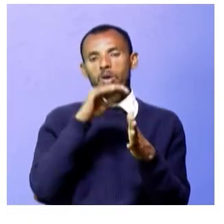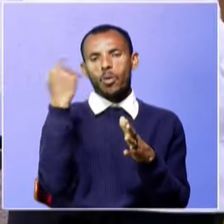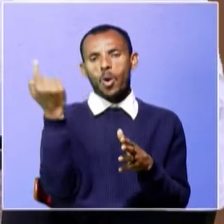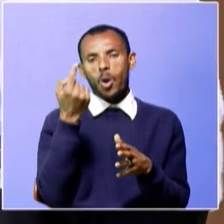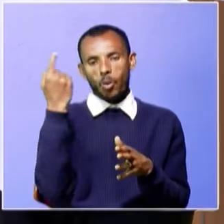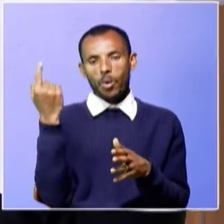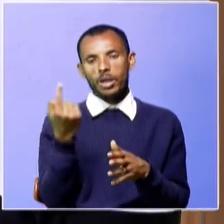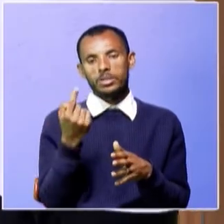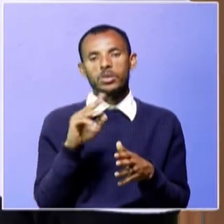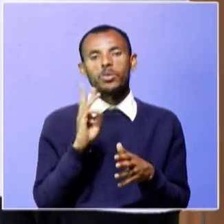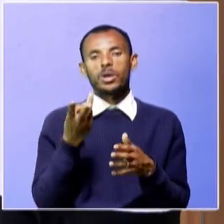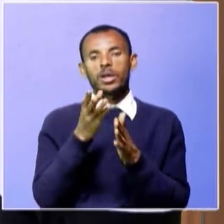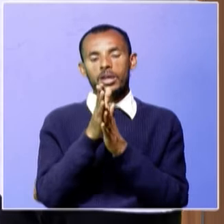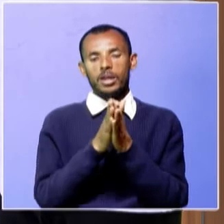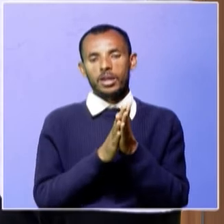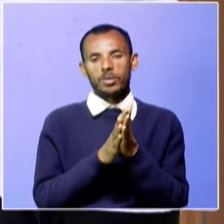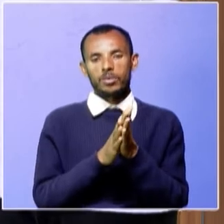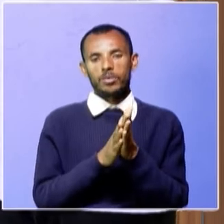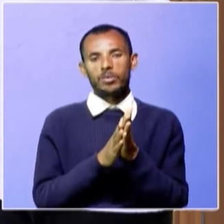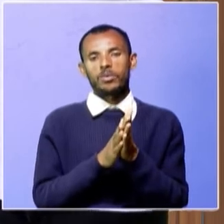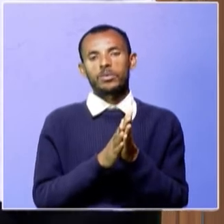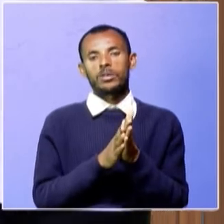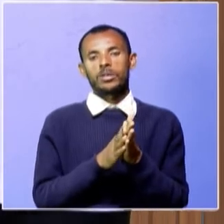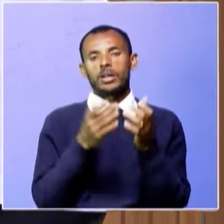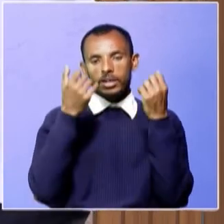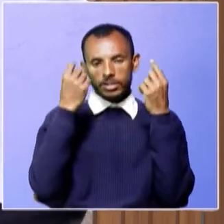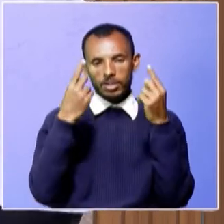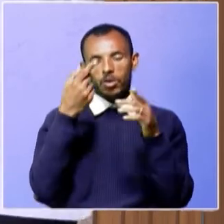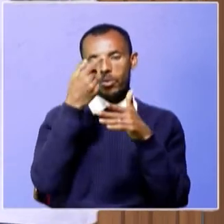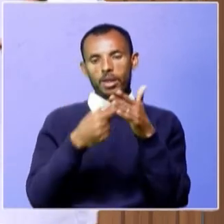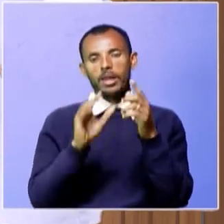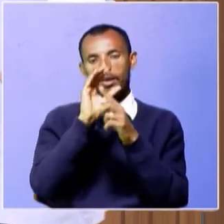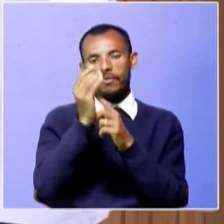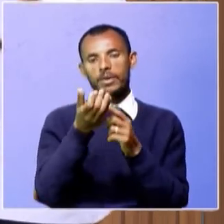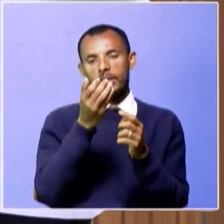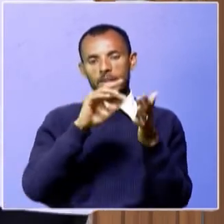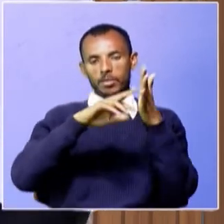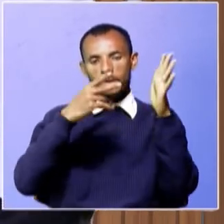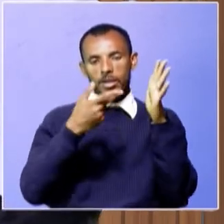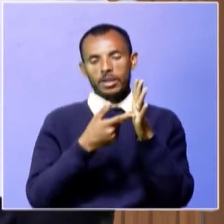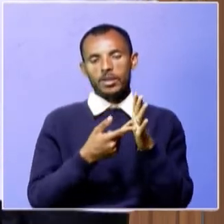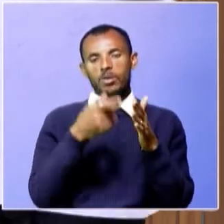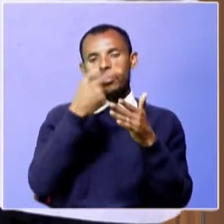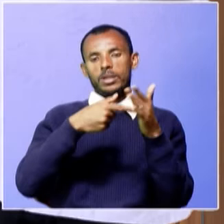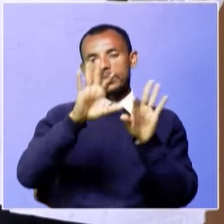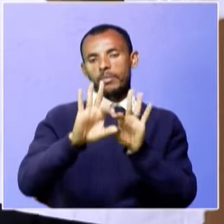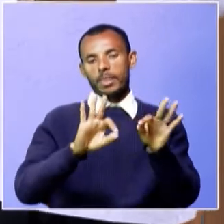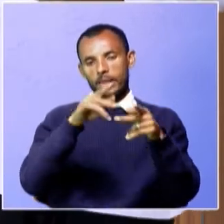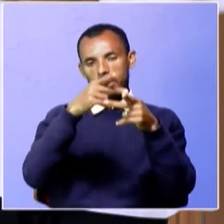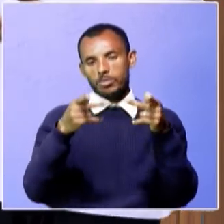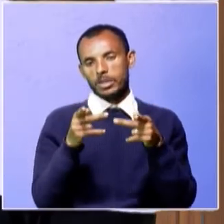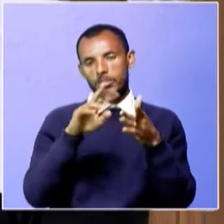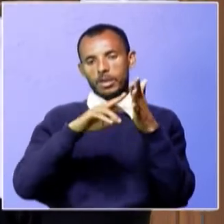always we need to understand what an event is mean, what a sample space is